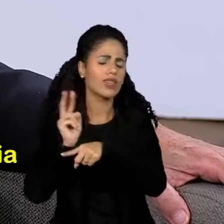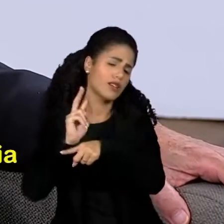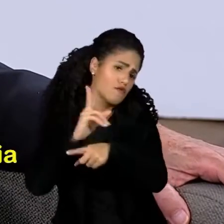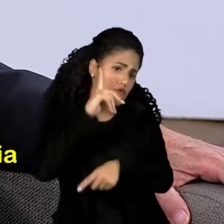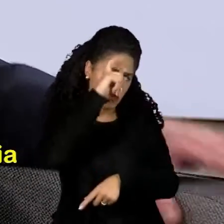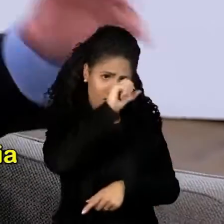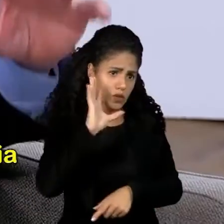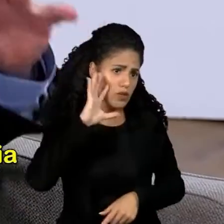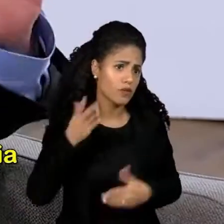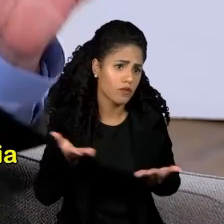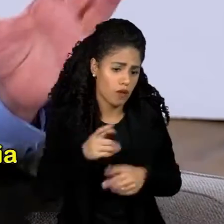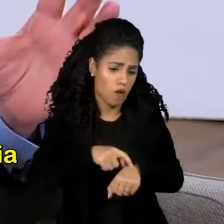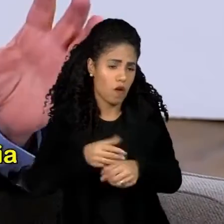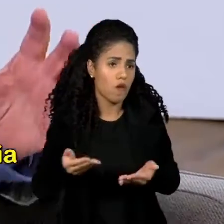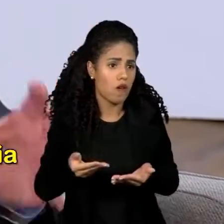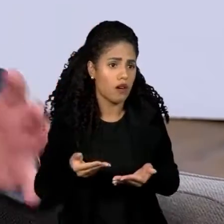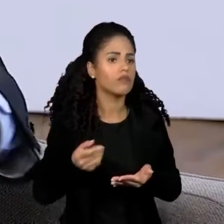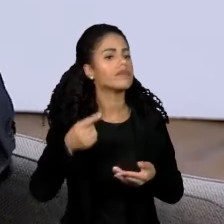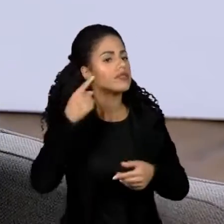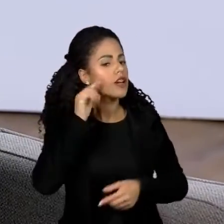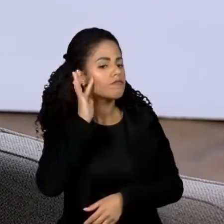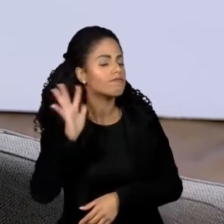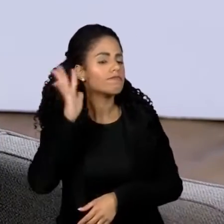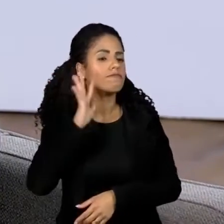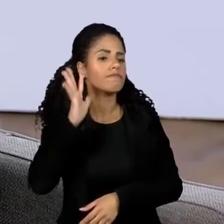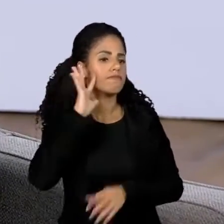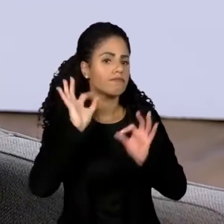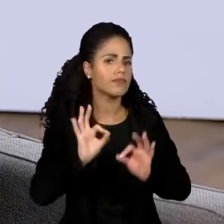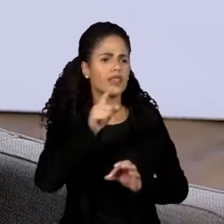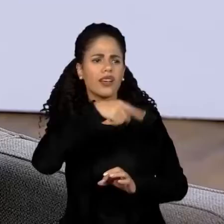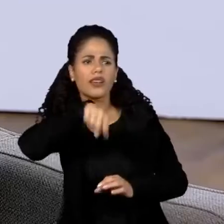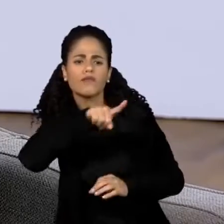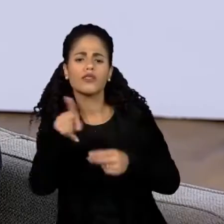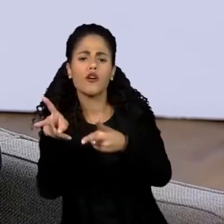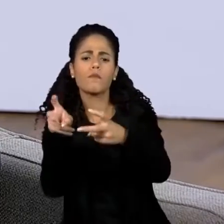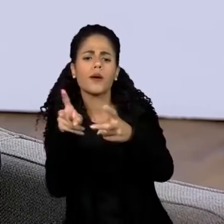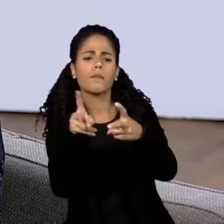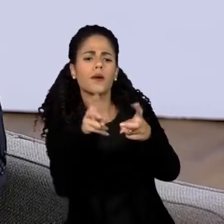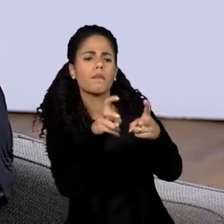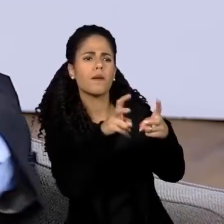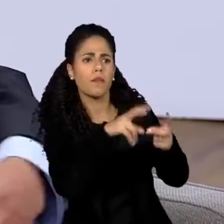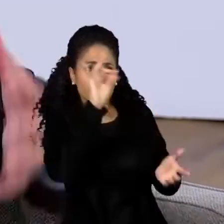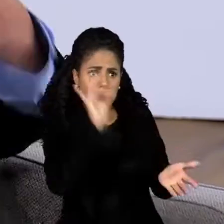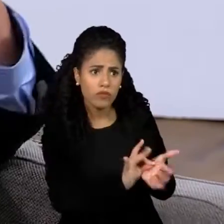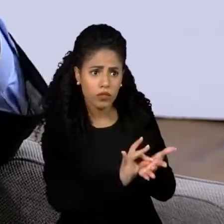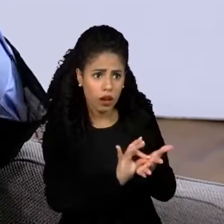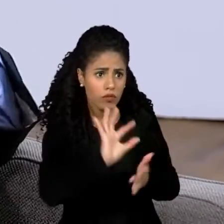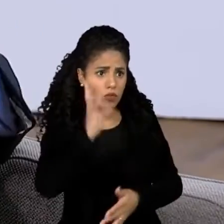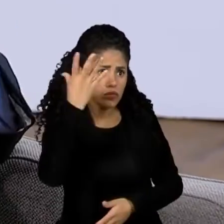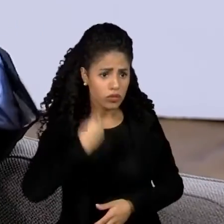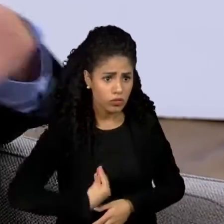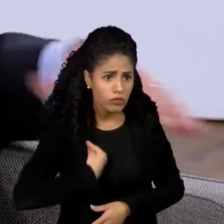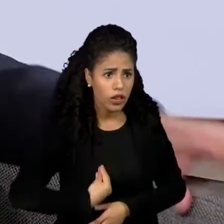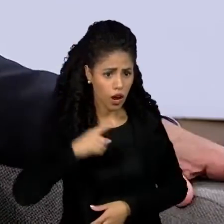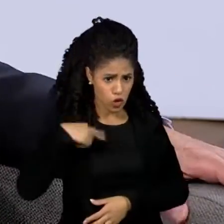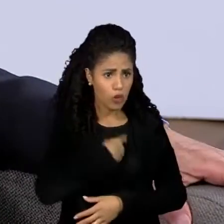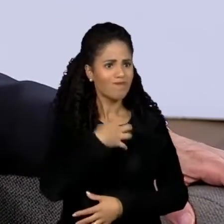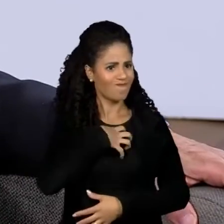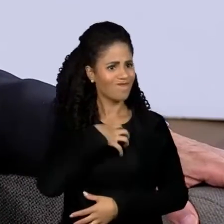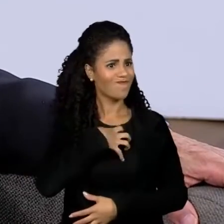prediction on the basis of theory, and then you see that the effects are real. And